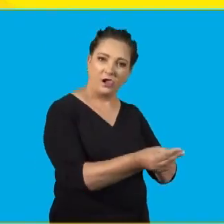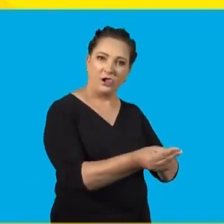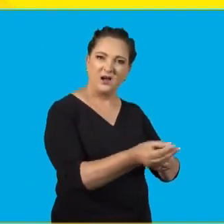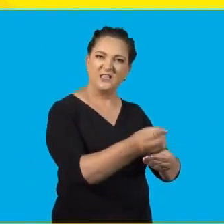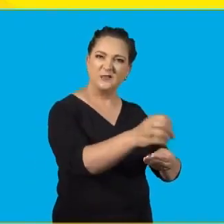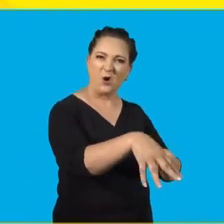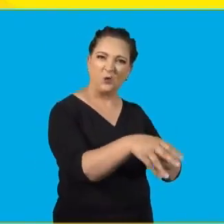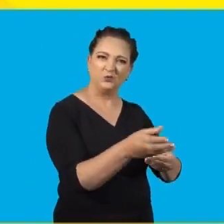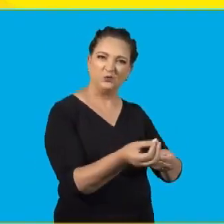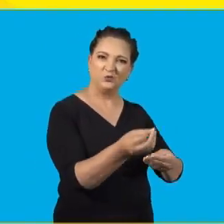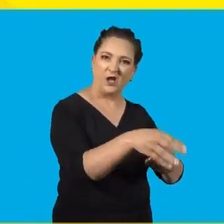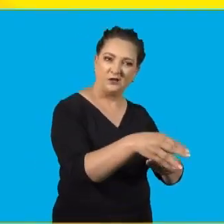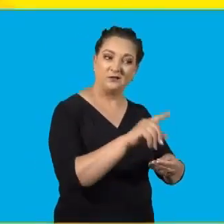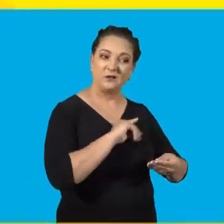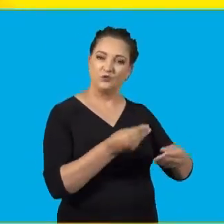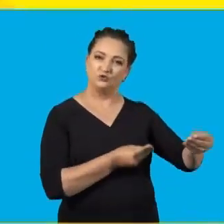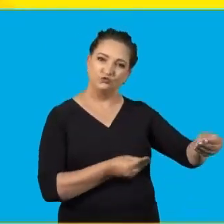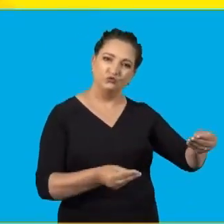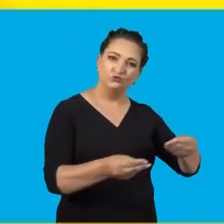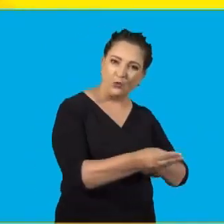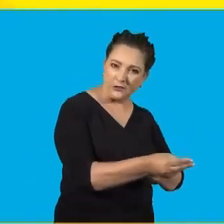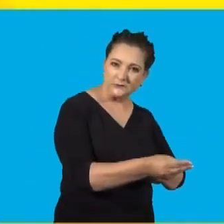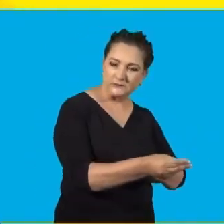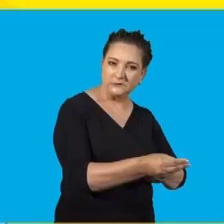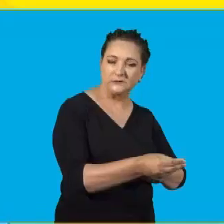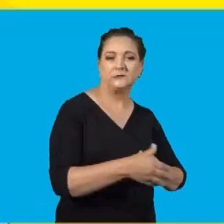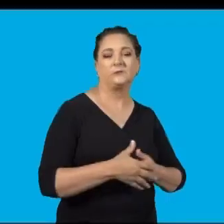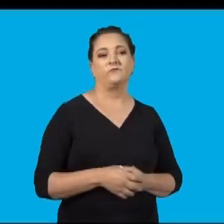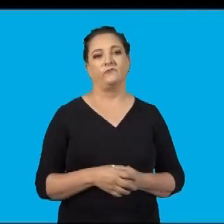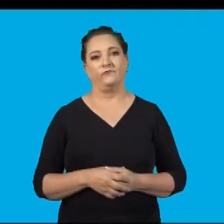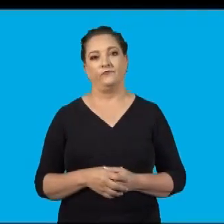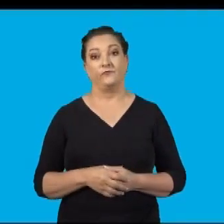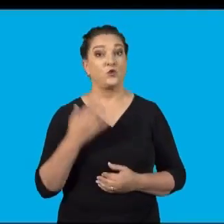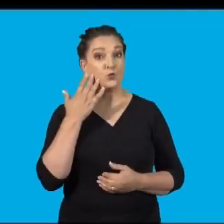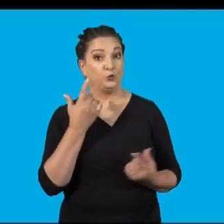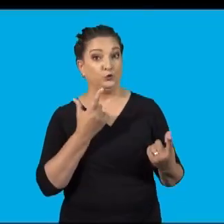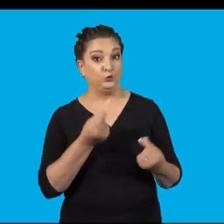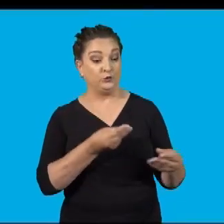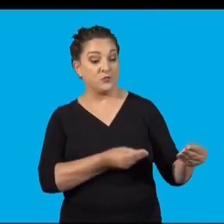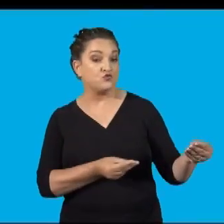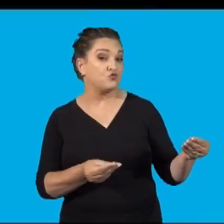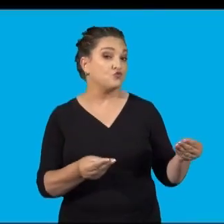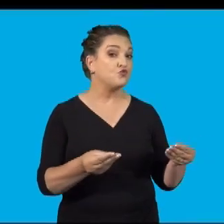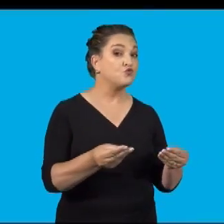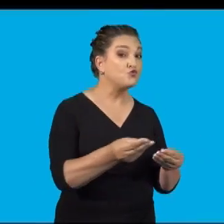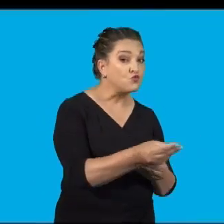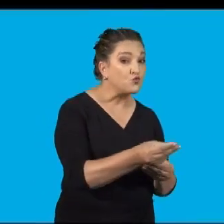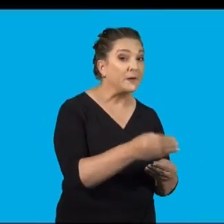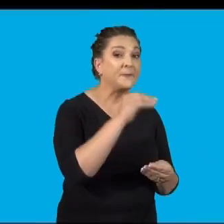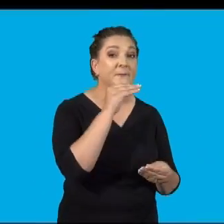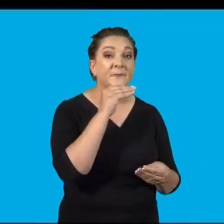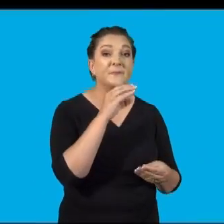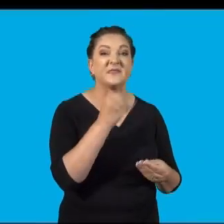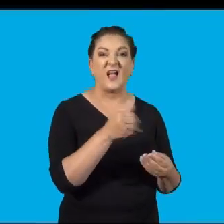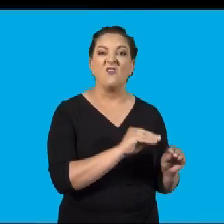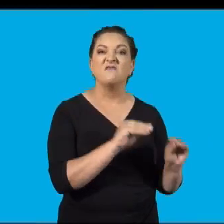we disposed it? Remember here, it was a trade-in. Okay, so when we did the trade-in, what was the carrying value